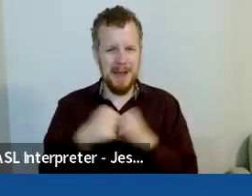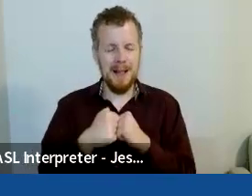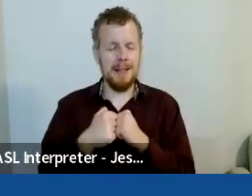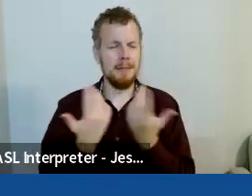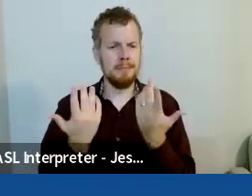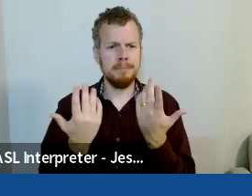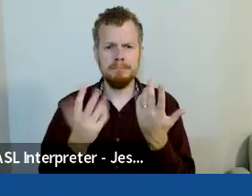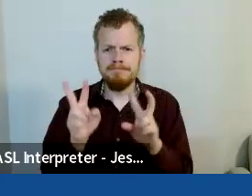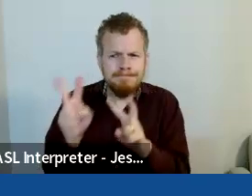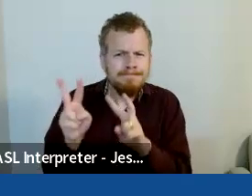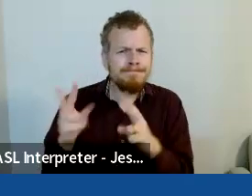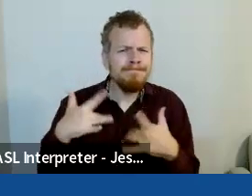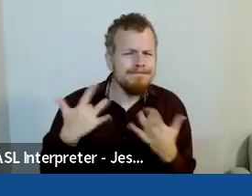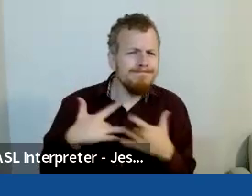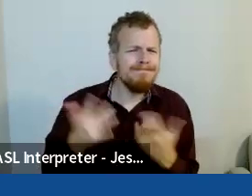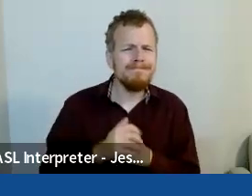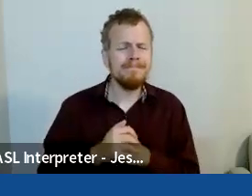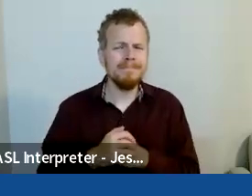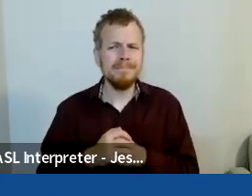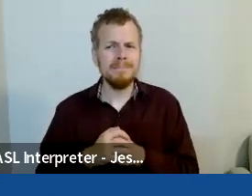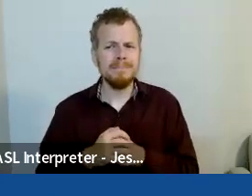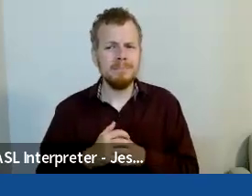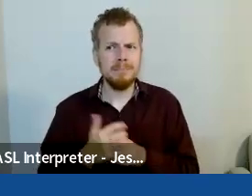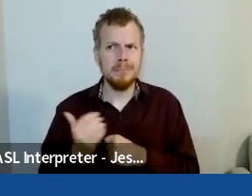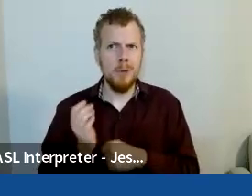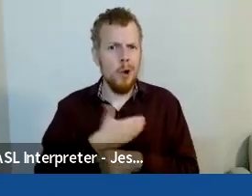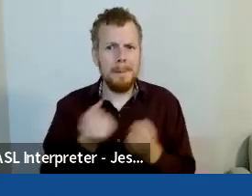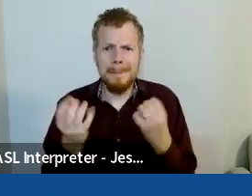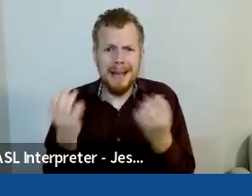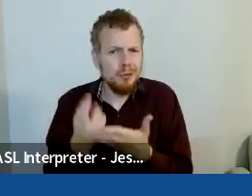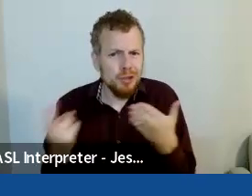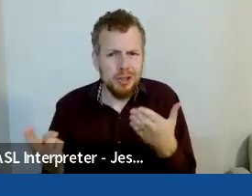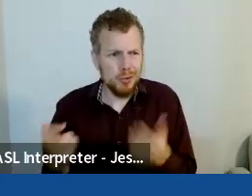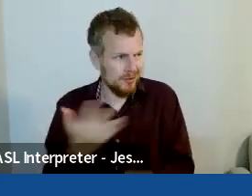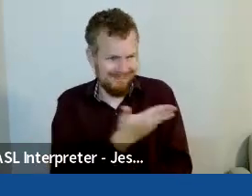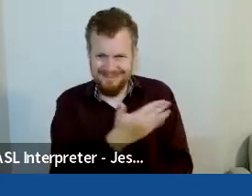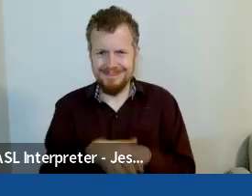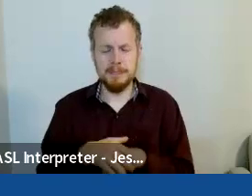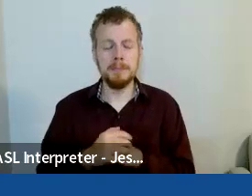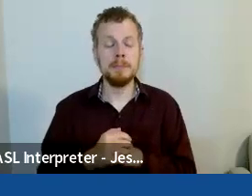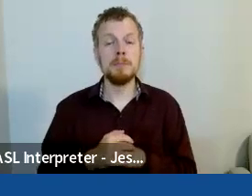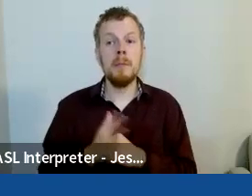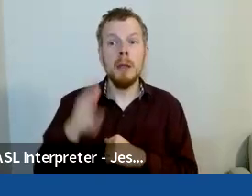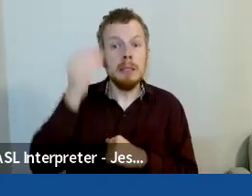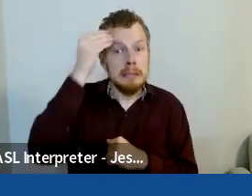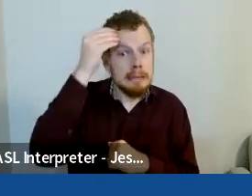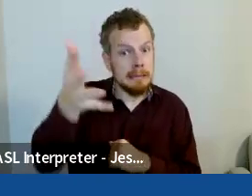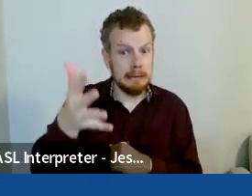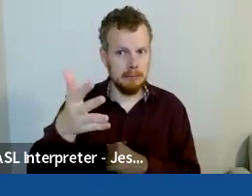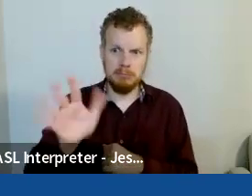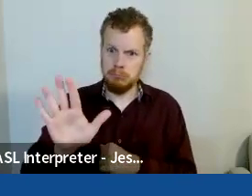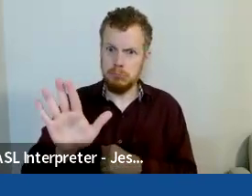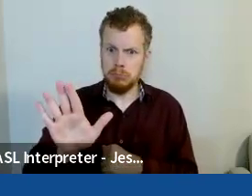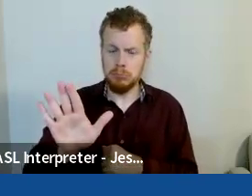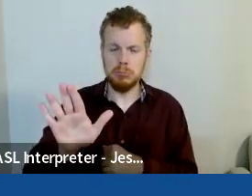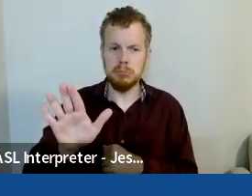date with all the resources that we do provide. One thing that I do want to make sure that we do stress, if you want to make sure